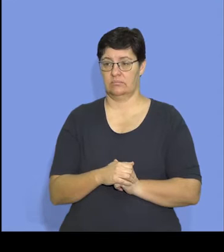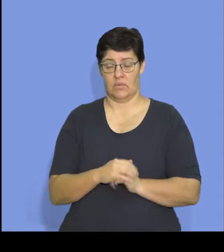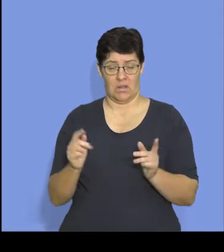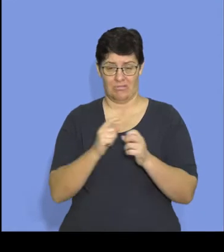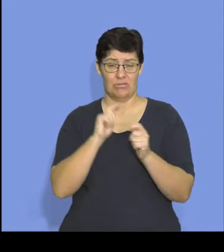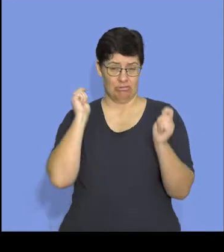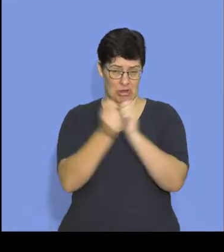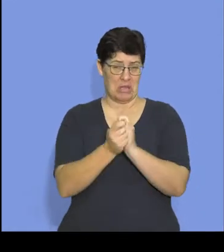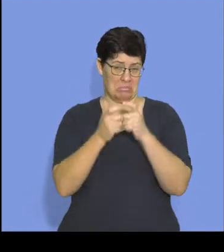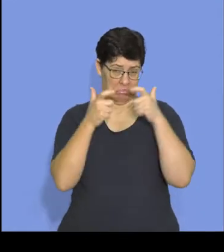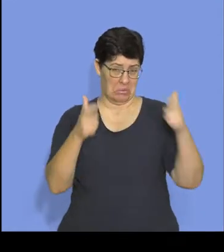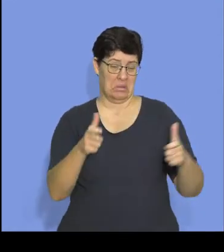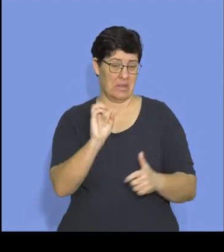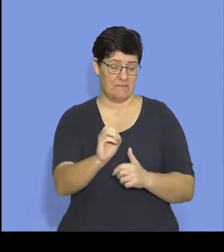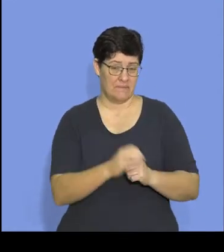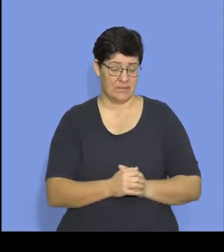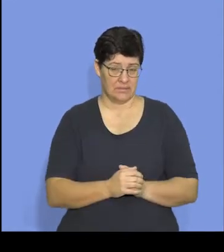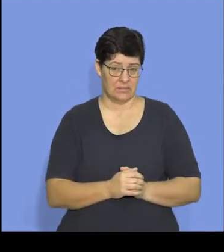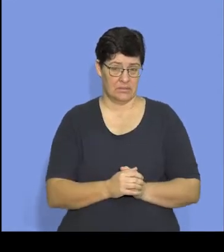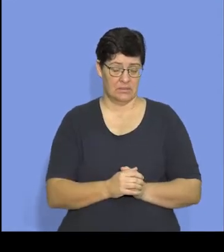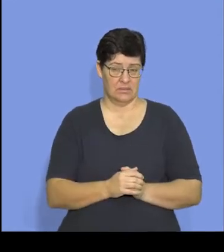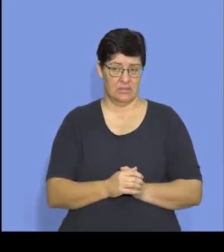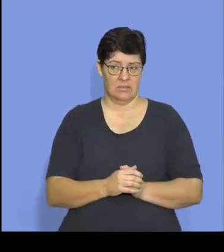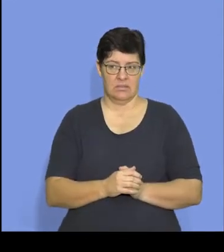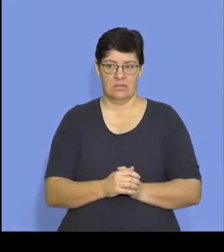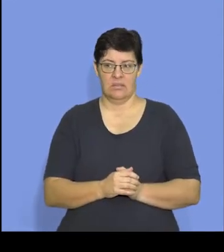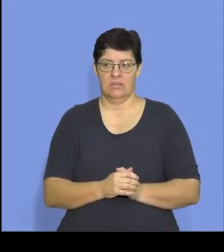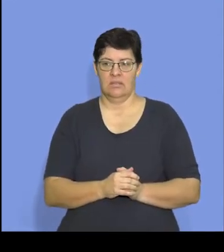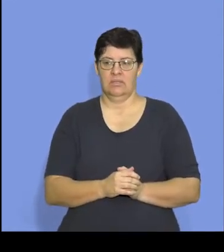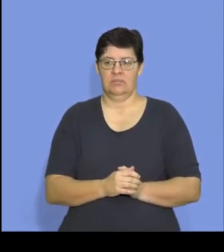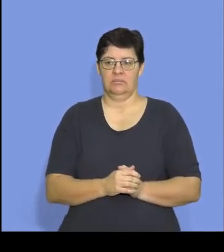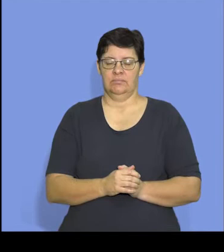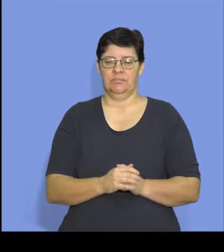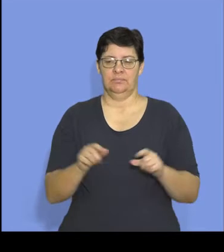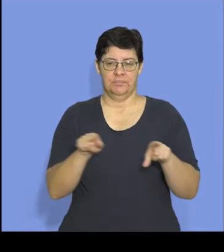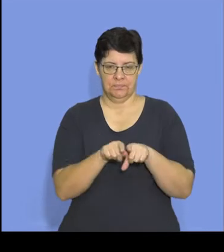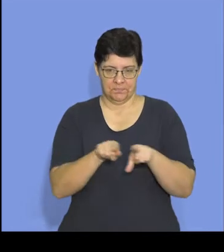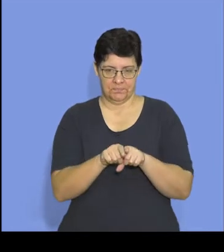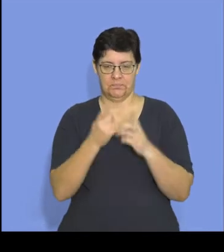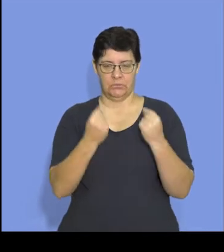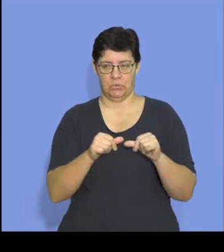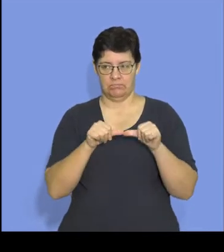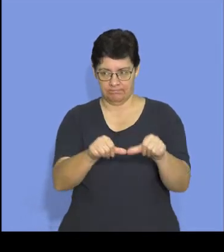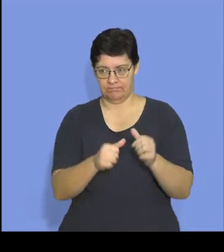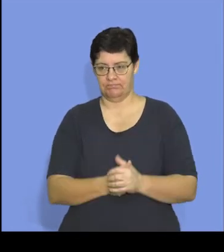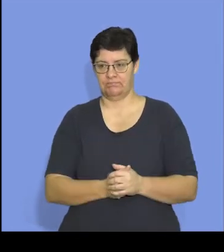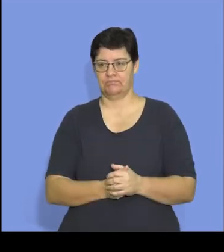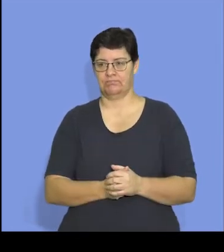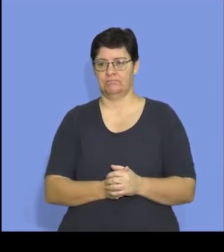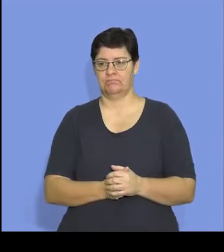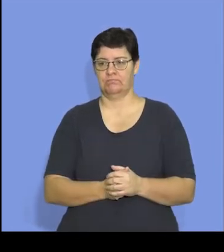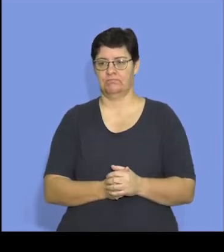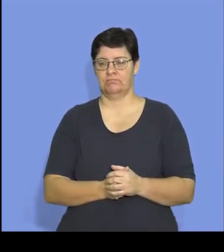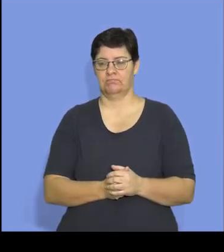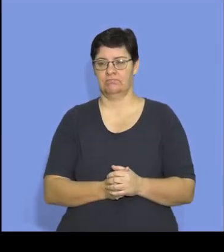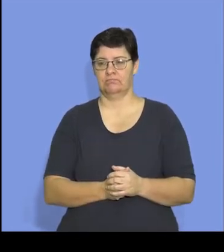change compared to the first one. I'm going to do the same thing now. And instead of that,